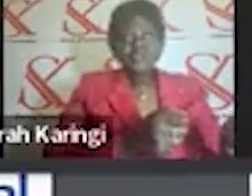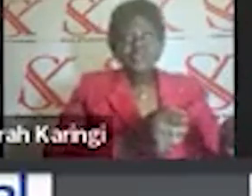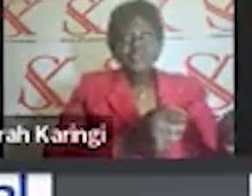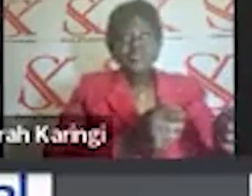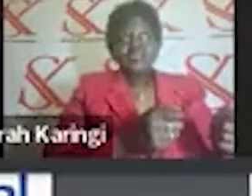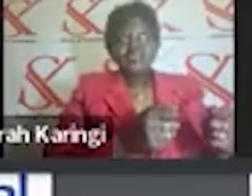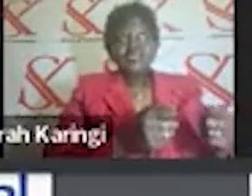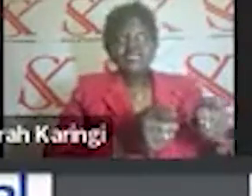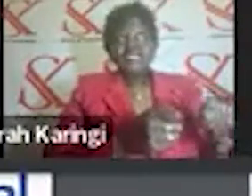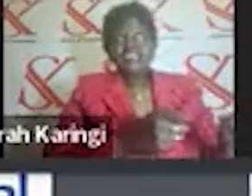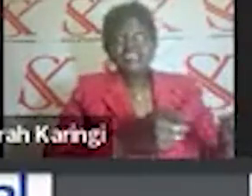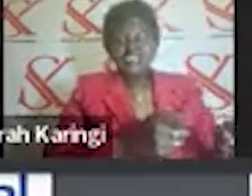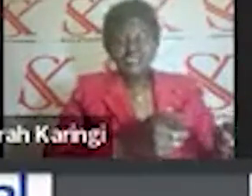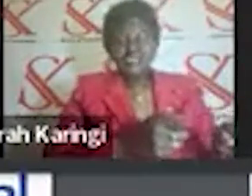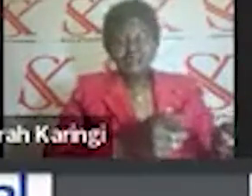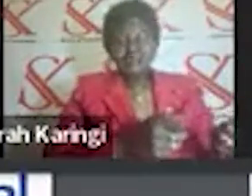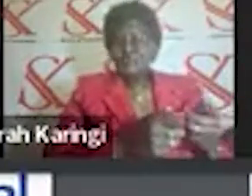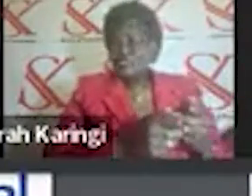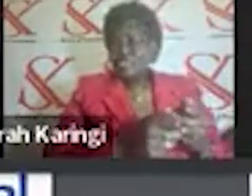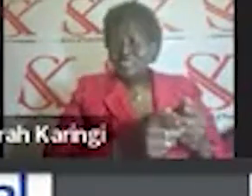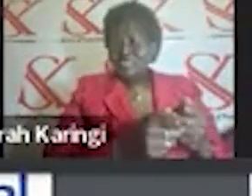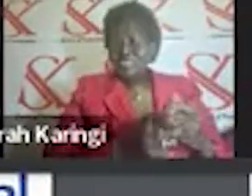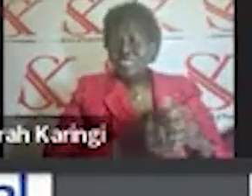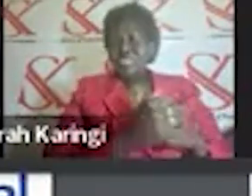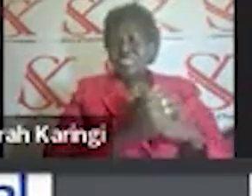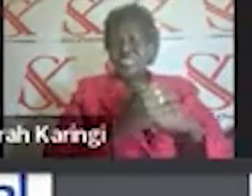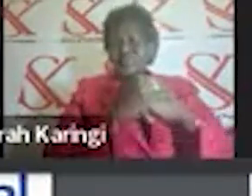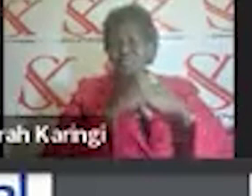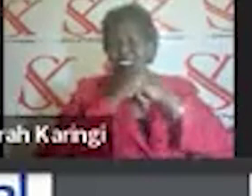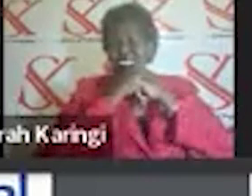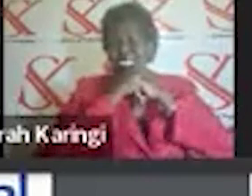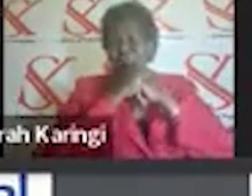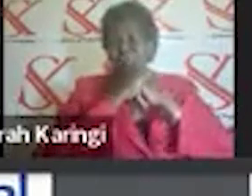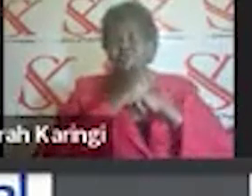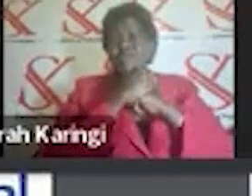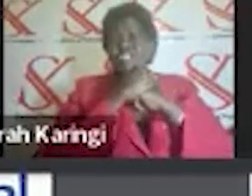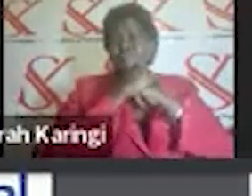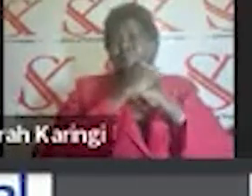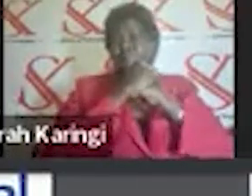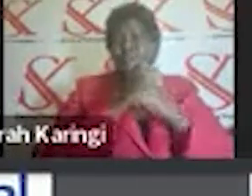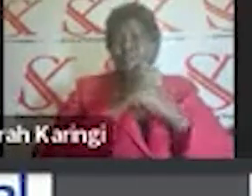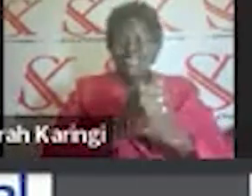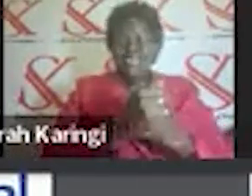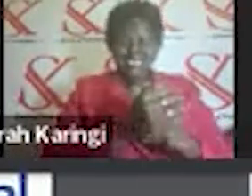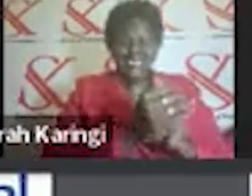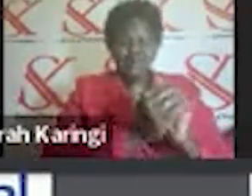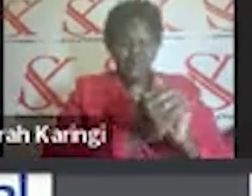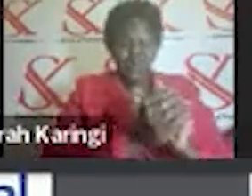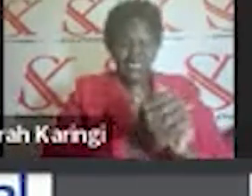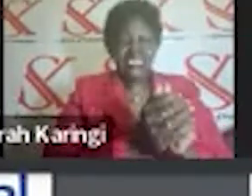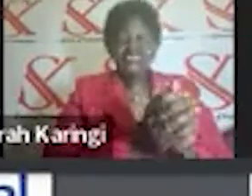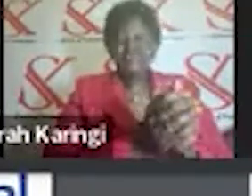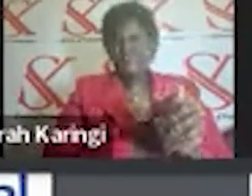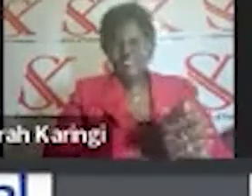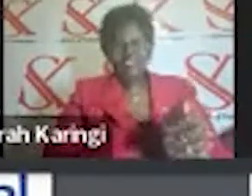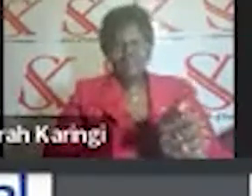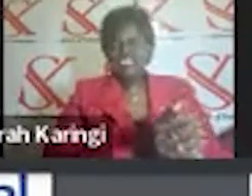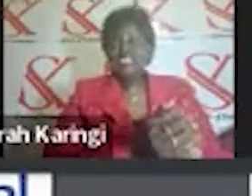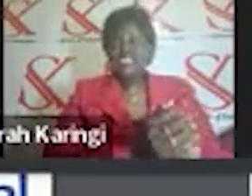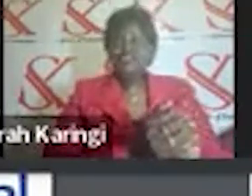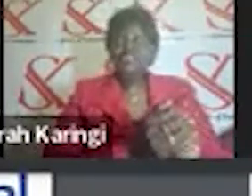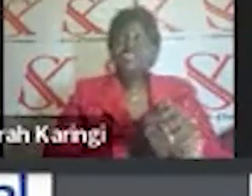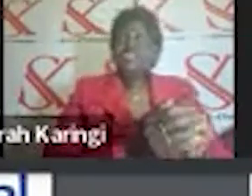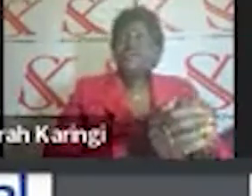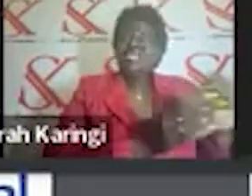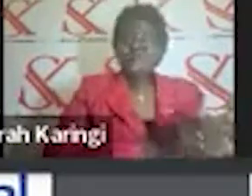fungua their ratings. My goodness, the things that were said about them were so bad that, gosh, I didn't know what to tell them. But